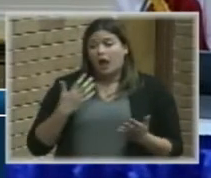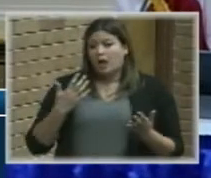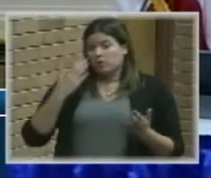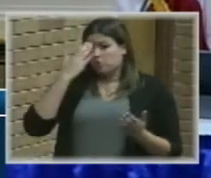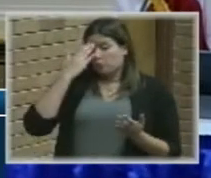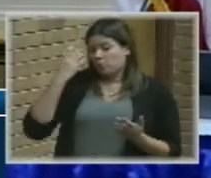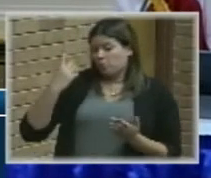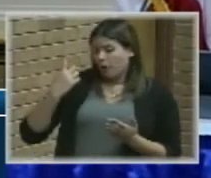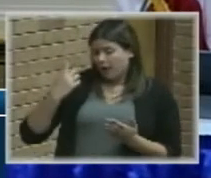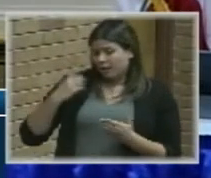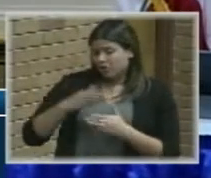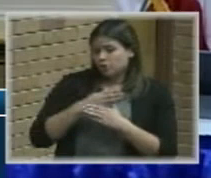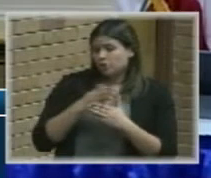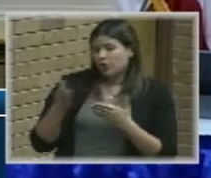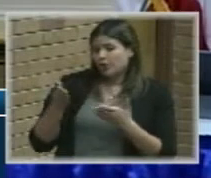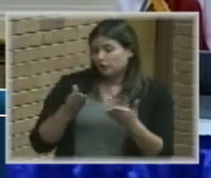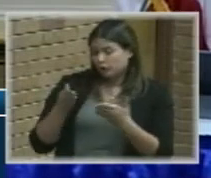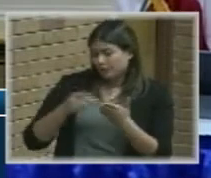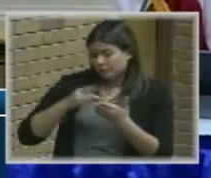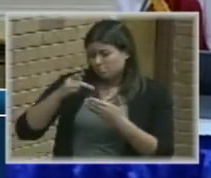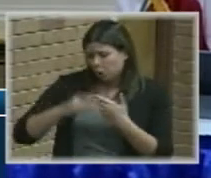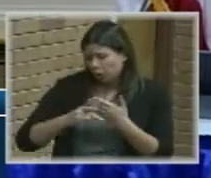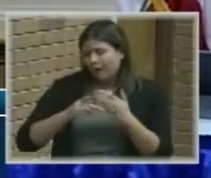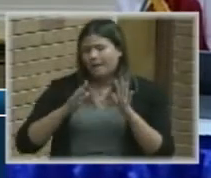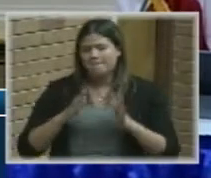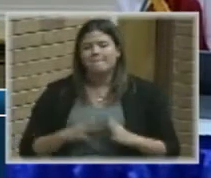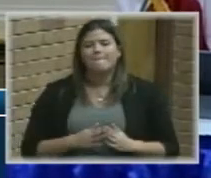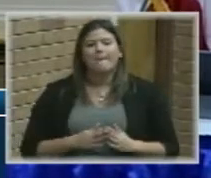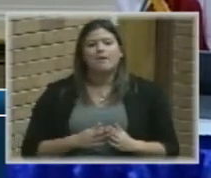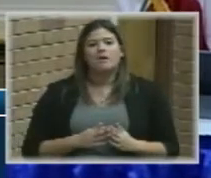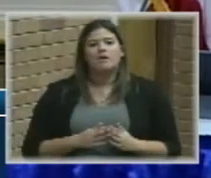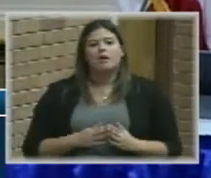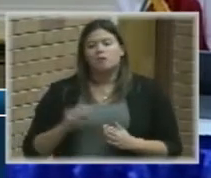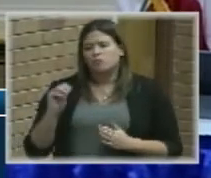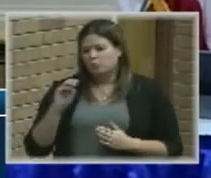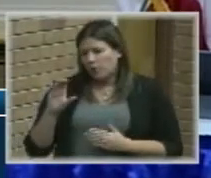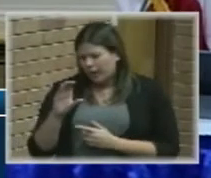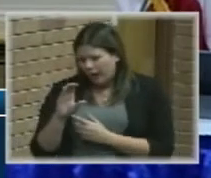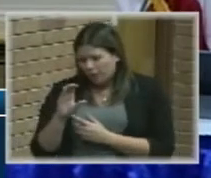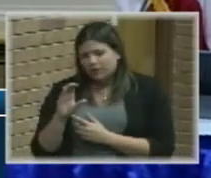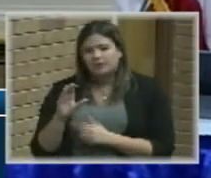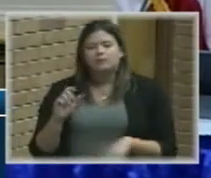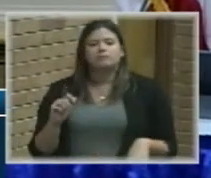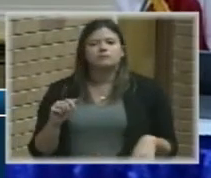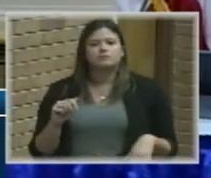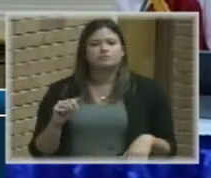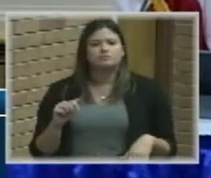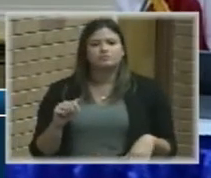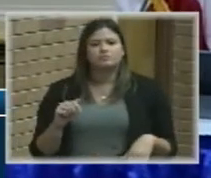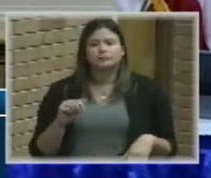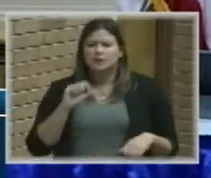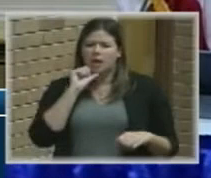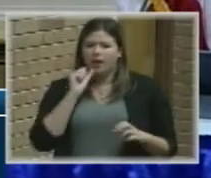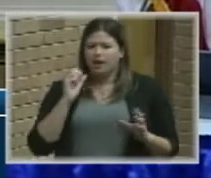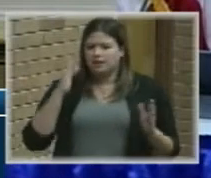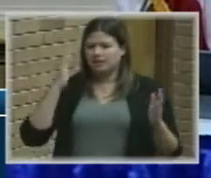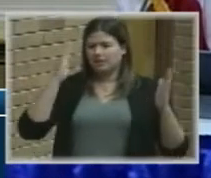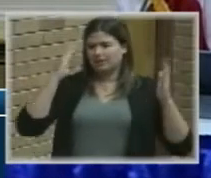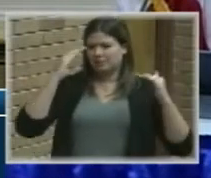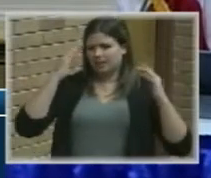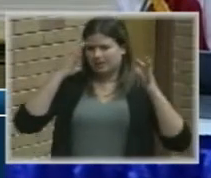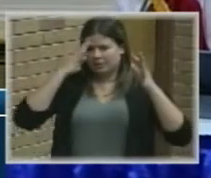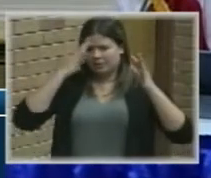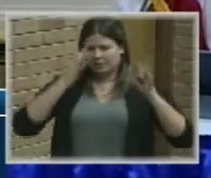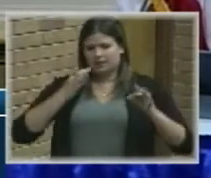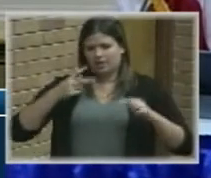program, however, that the County of Monroe unexpectedly cut,